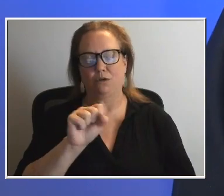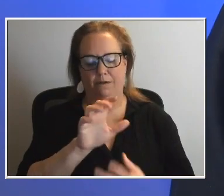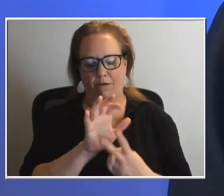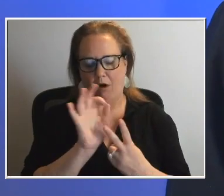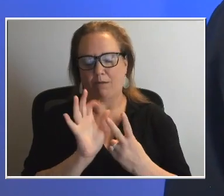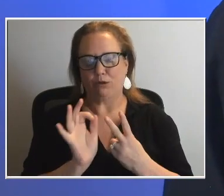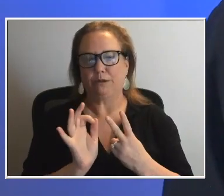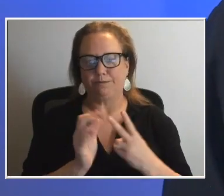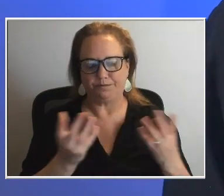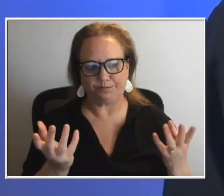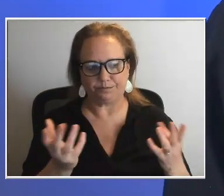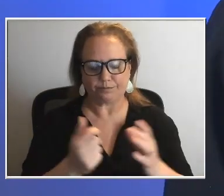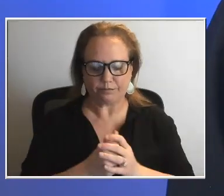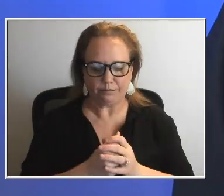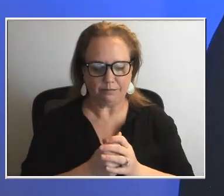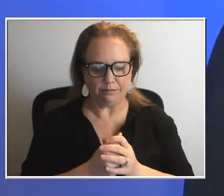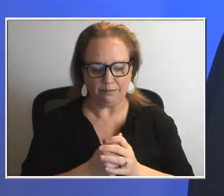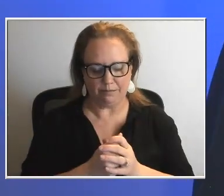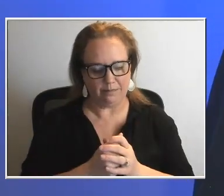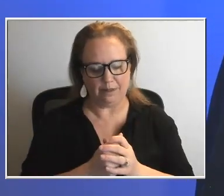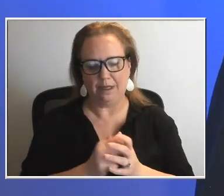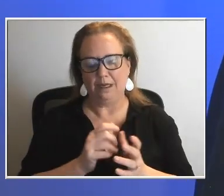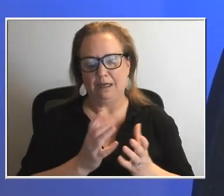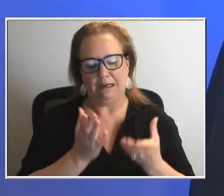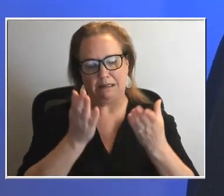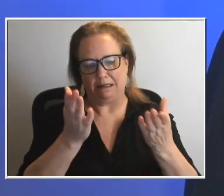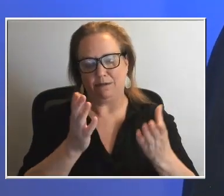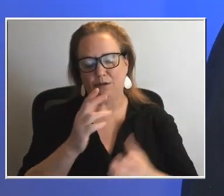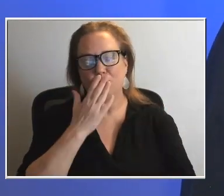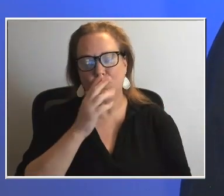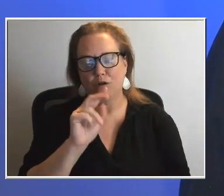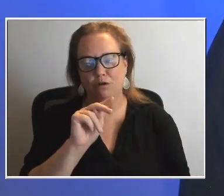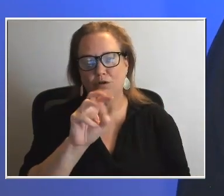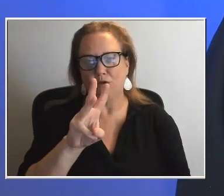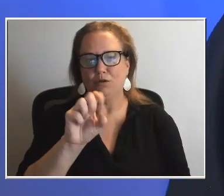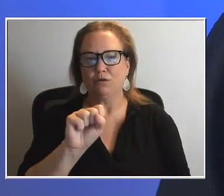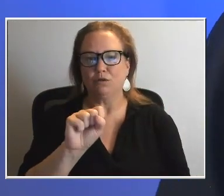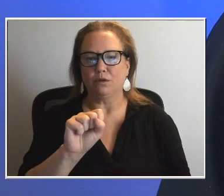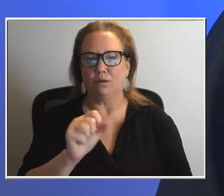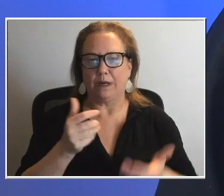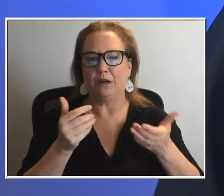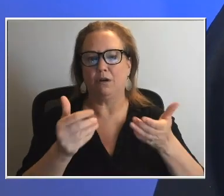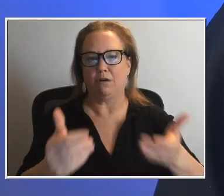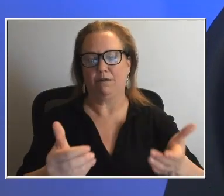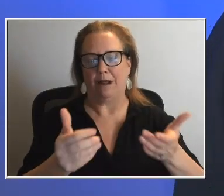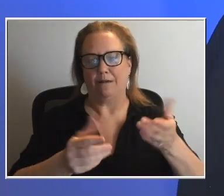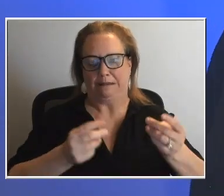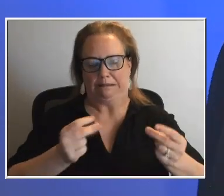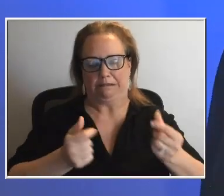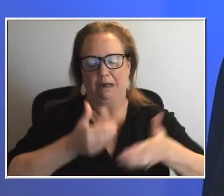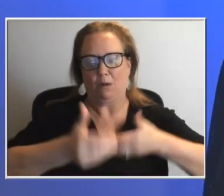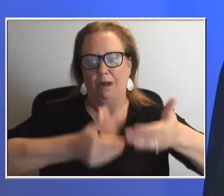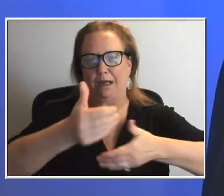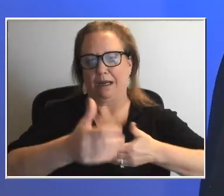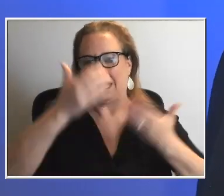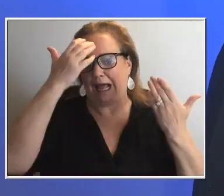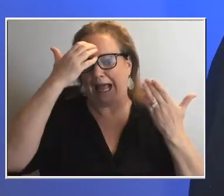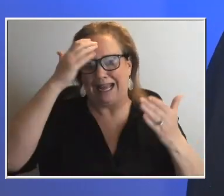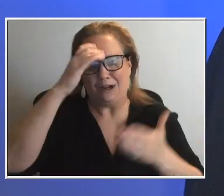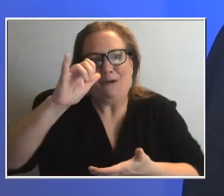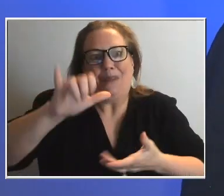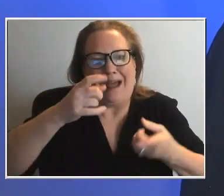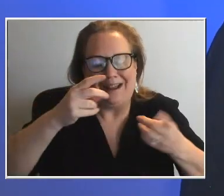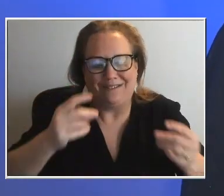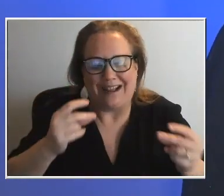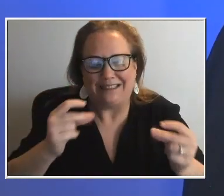then delivers the good news that we can move forward fairly quick. I just didn't know it was going to be as quick because